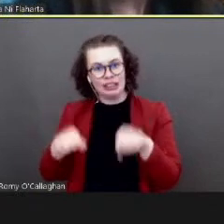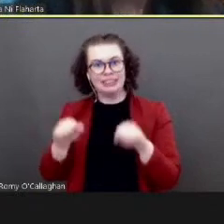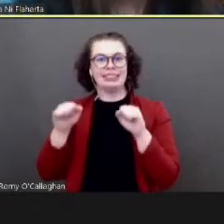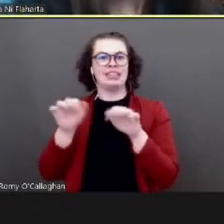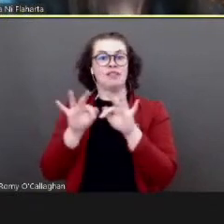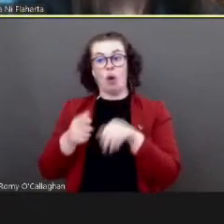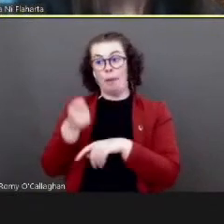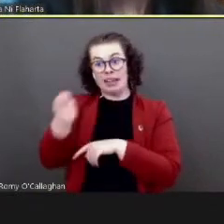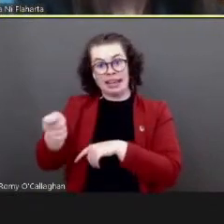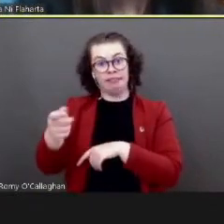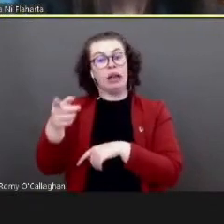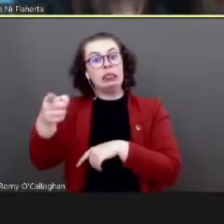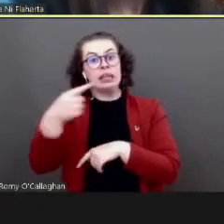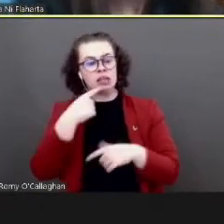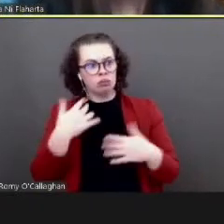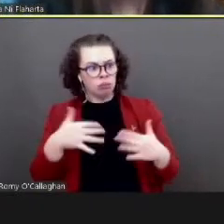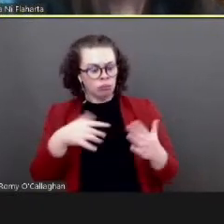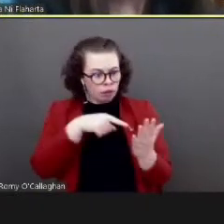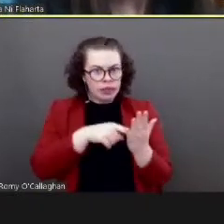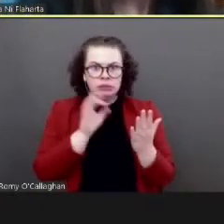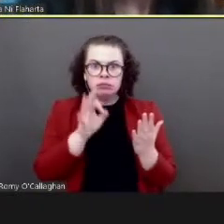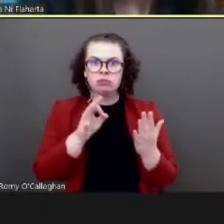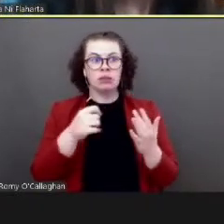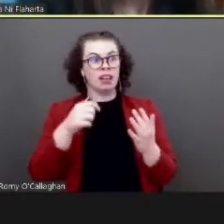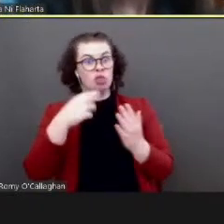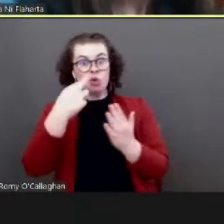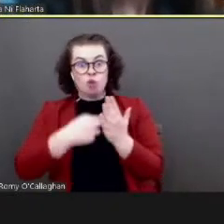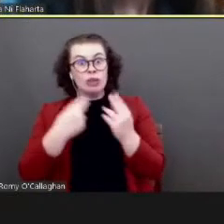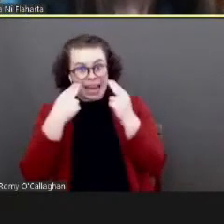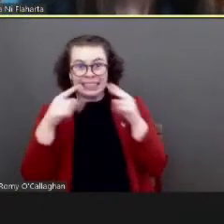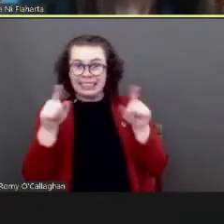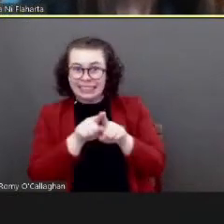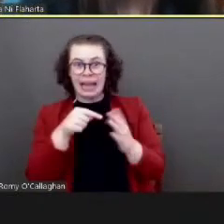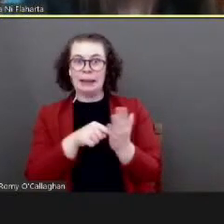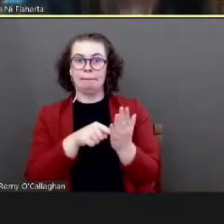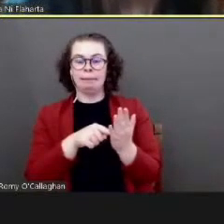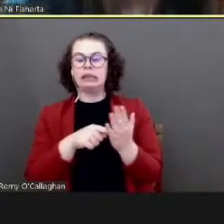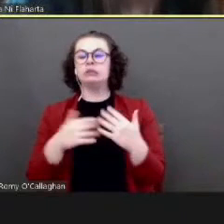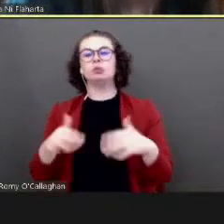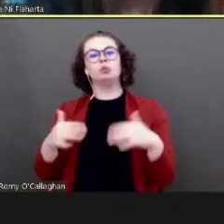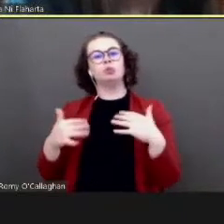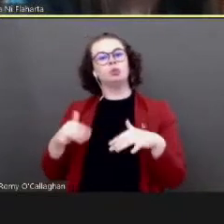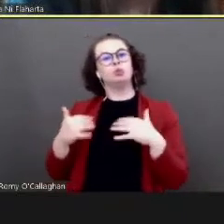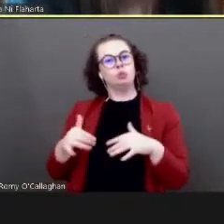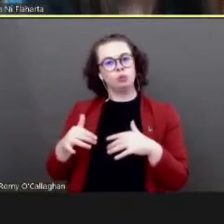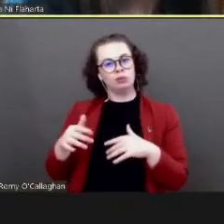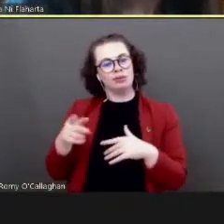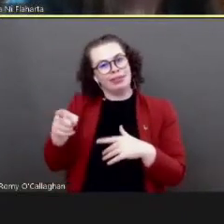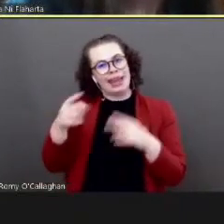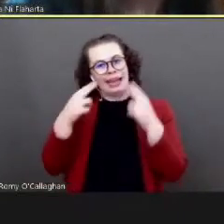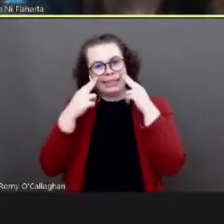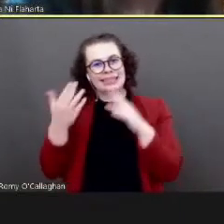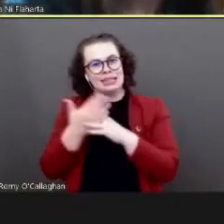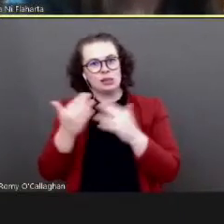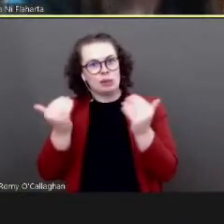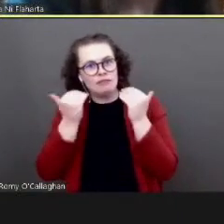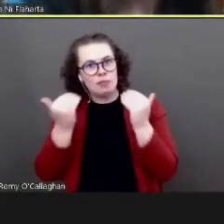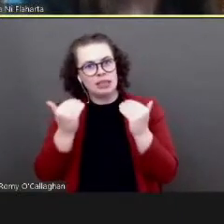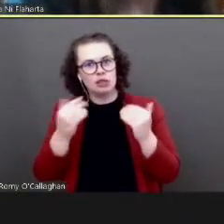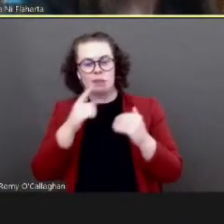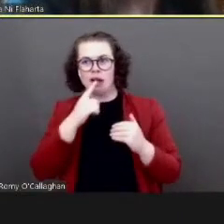that. That is what I need my rules to be written on. And being really clear that like accessible information